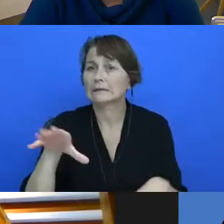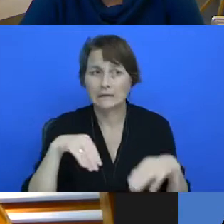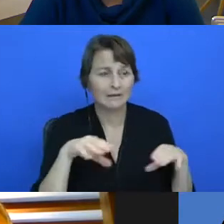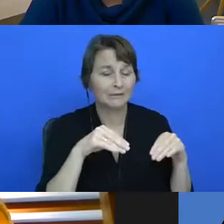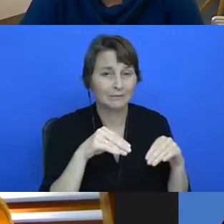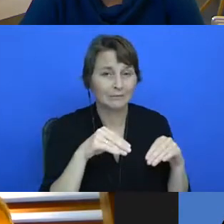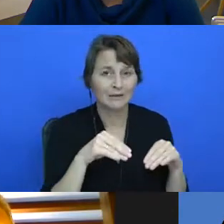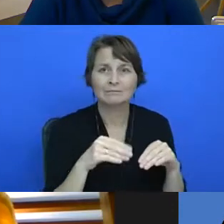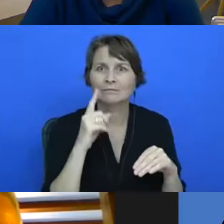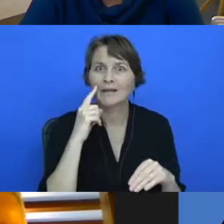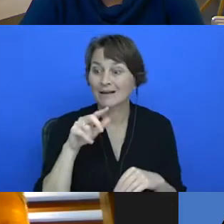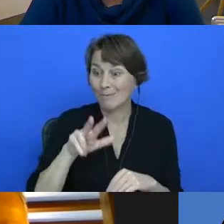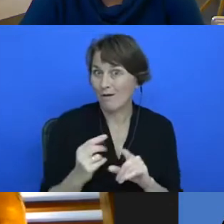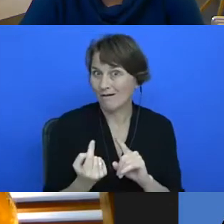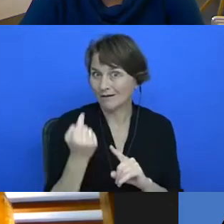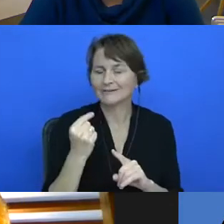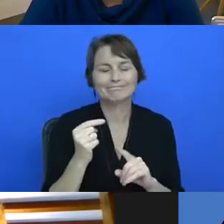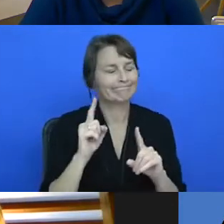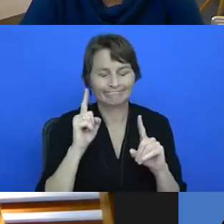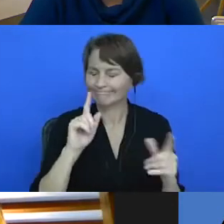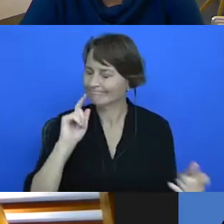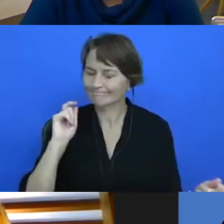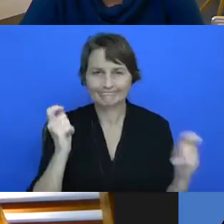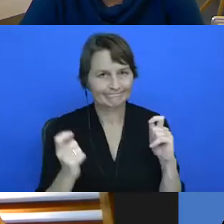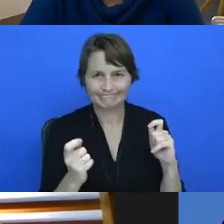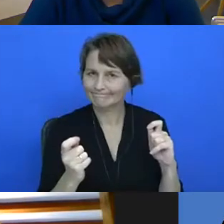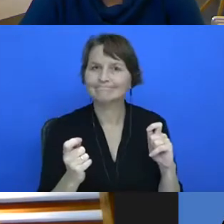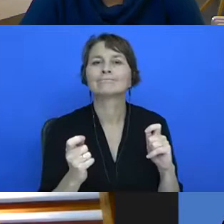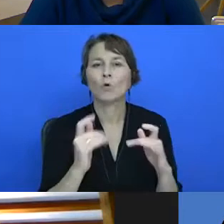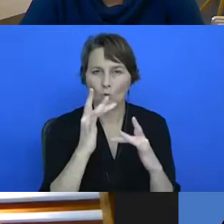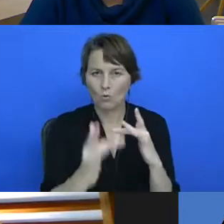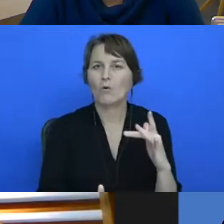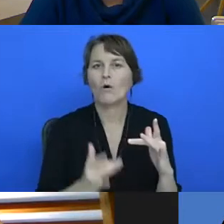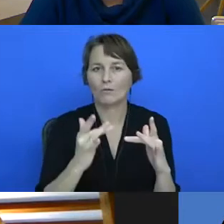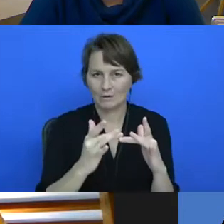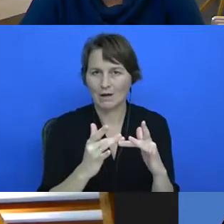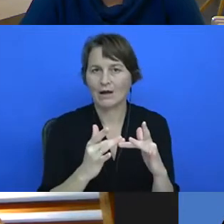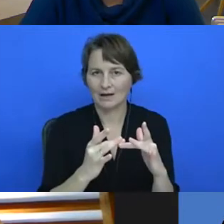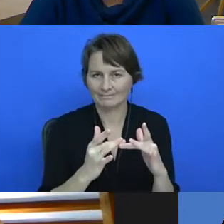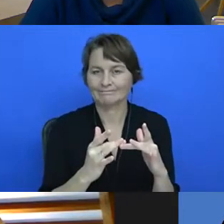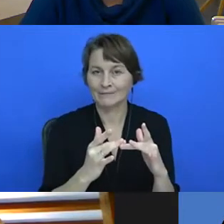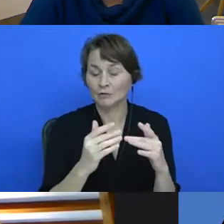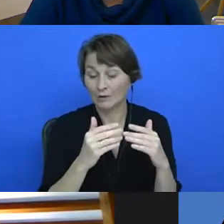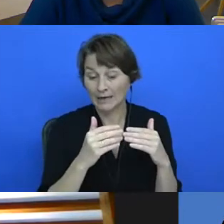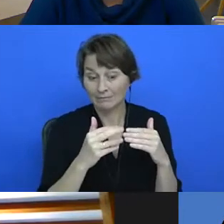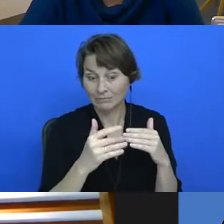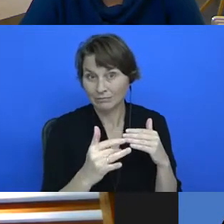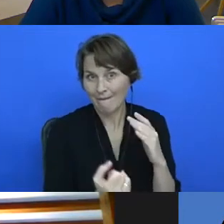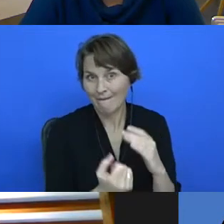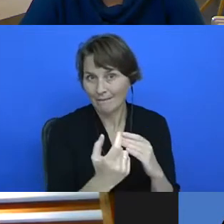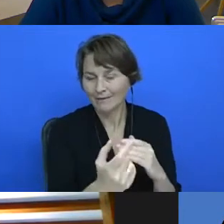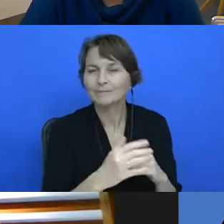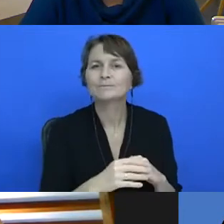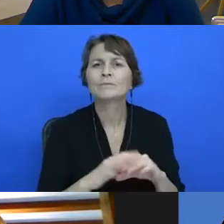same, to go online rather than to cancel. And again, that affected everything else that came after that. We had about